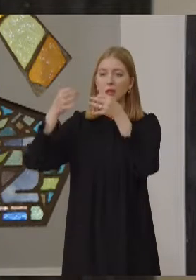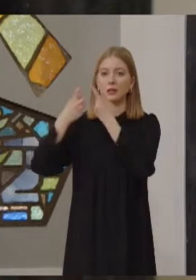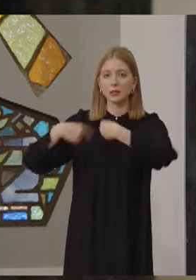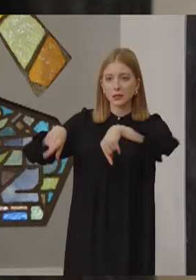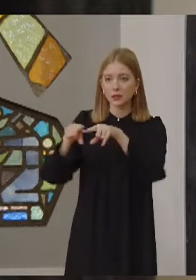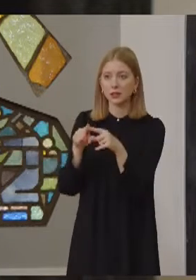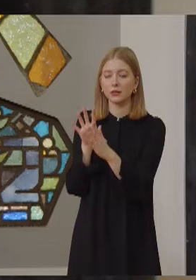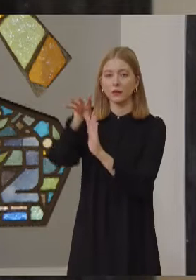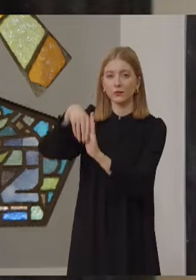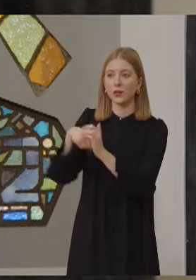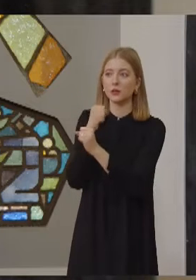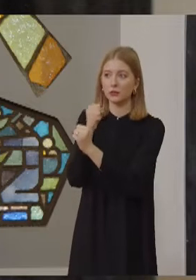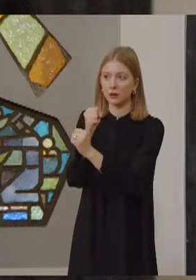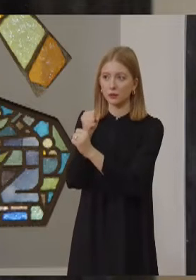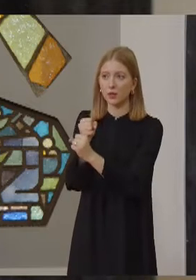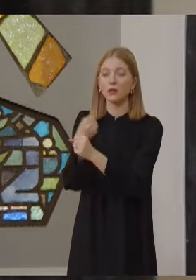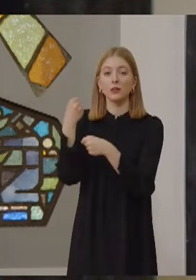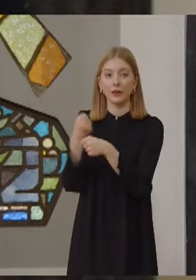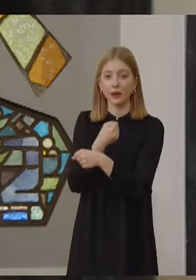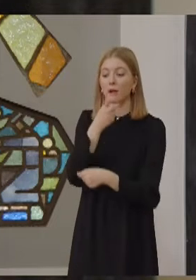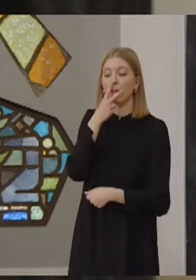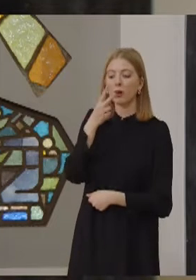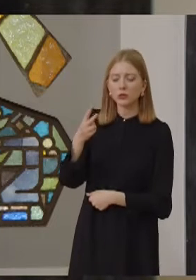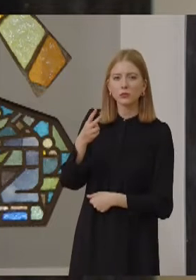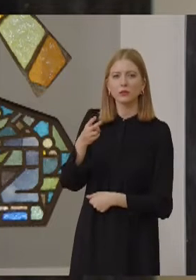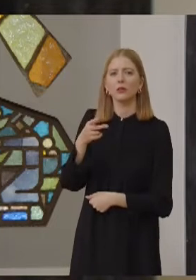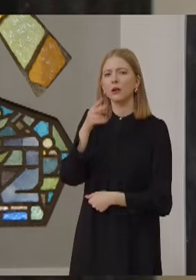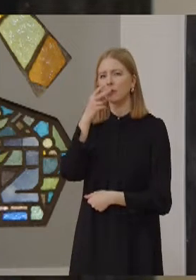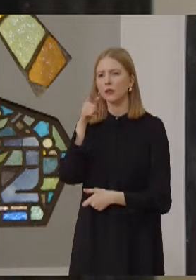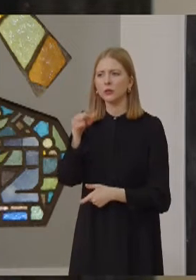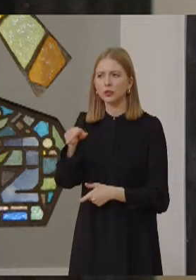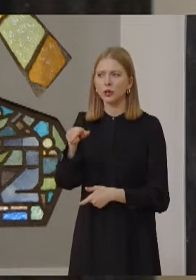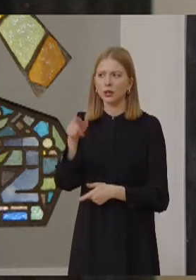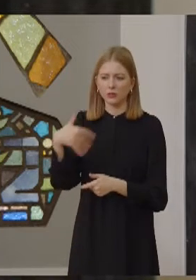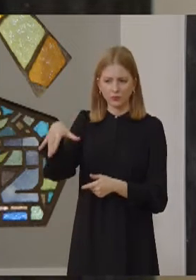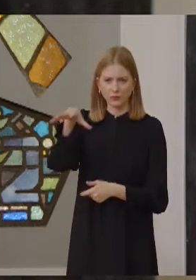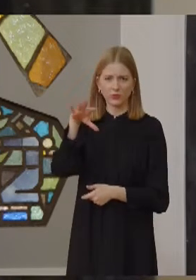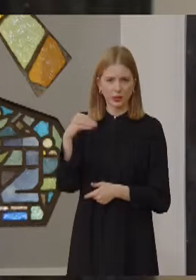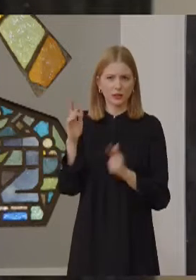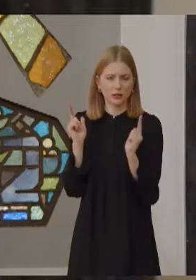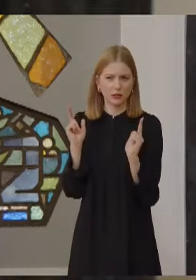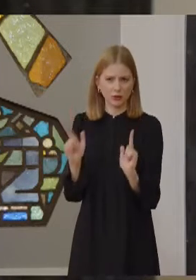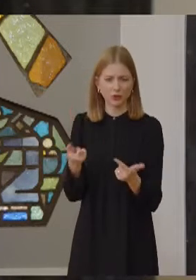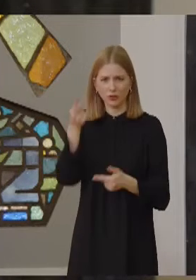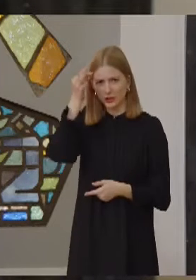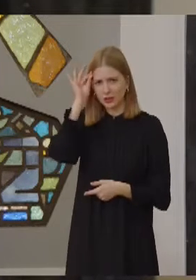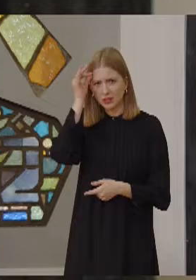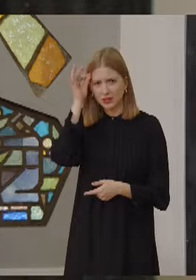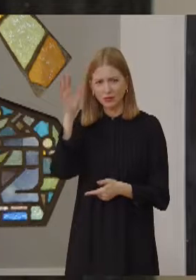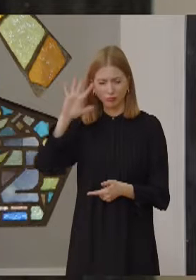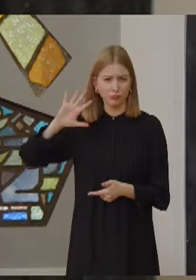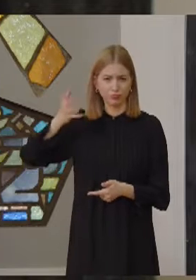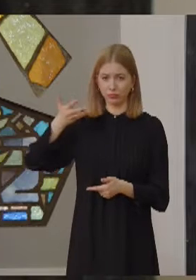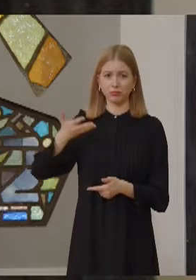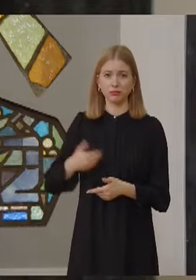the people and organizations that work in the area of human rights, and to see